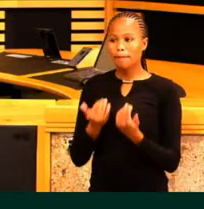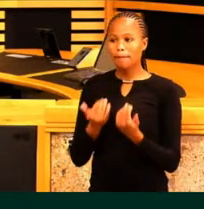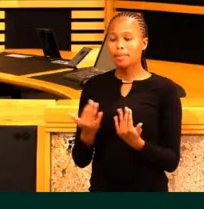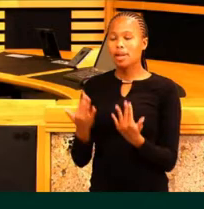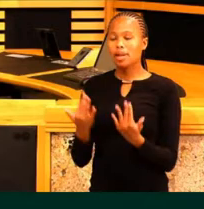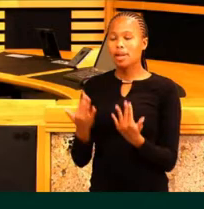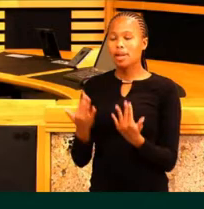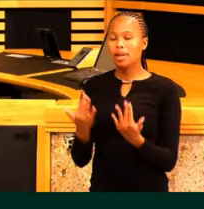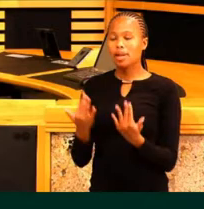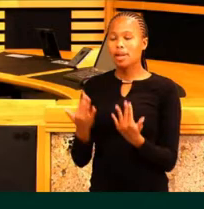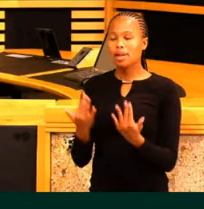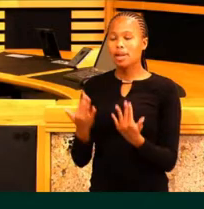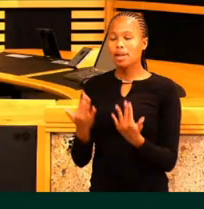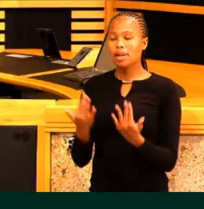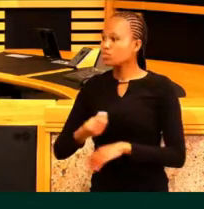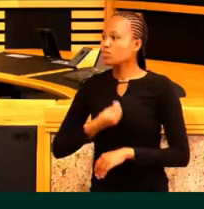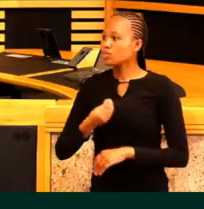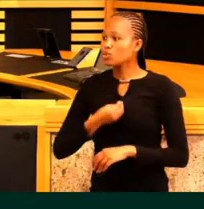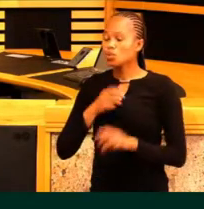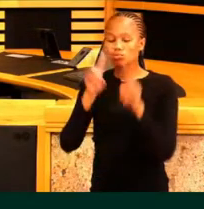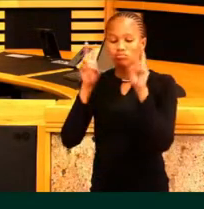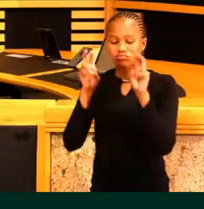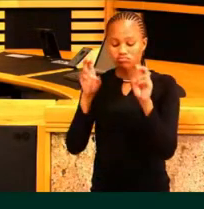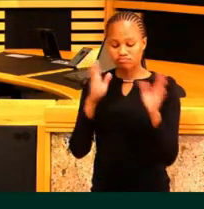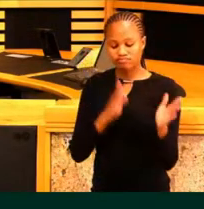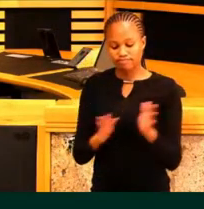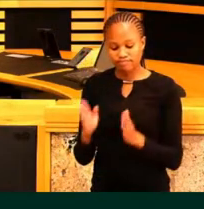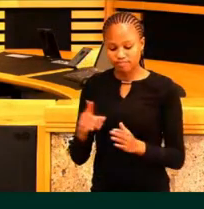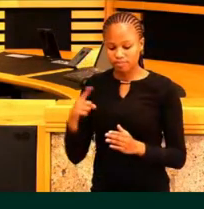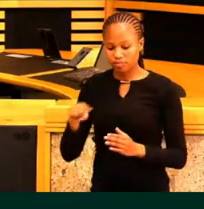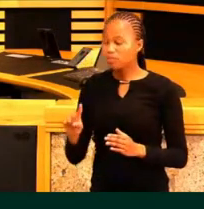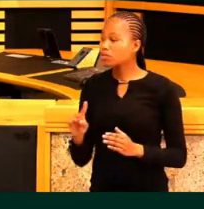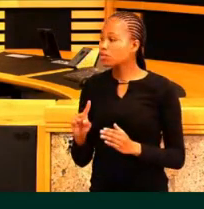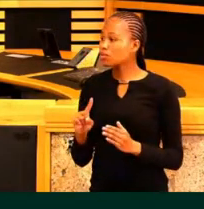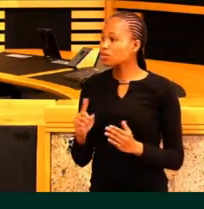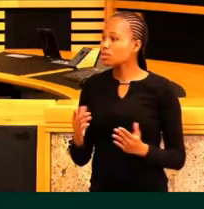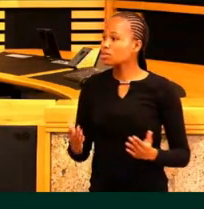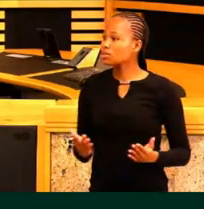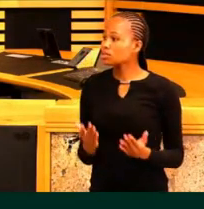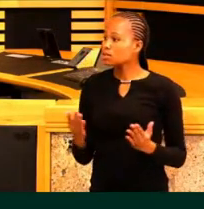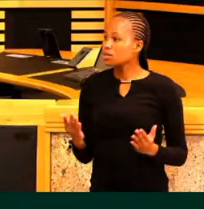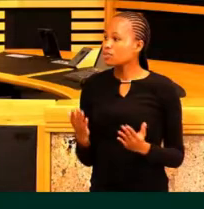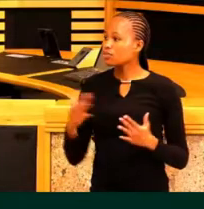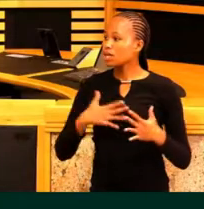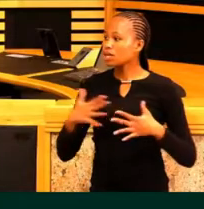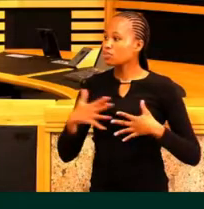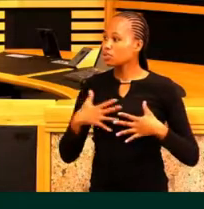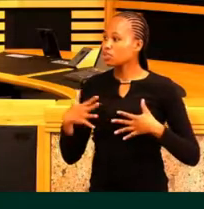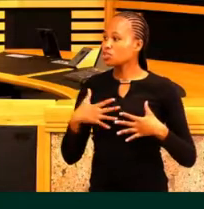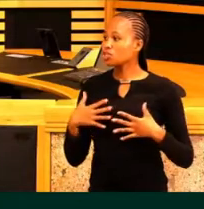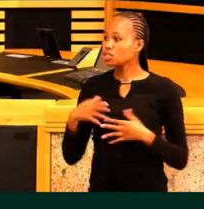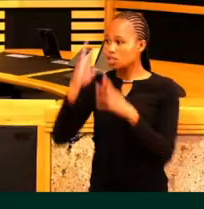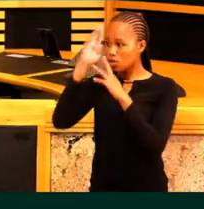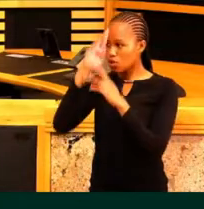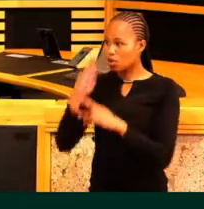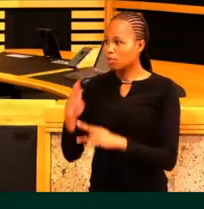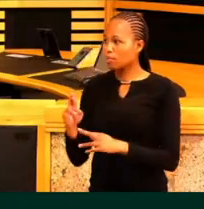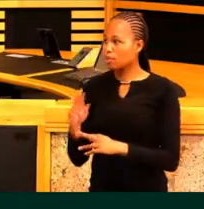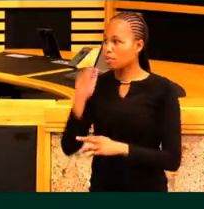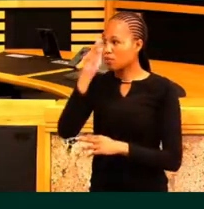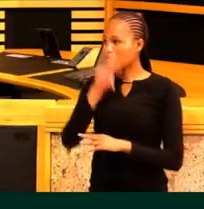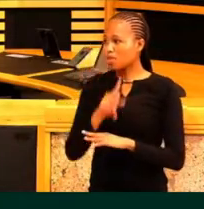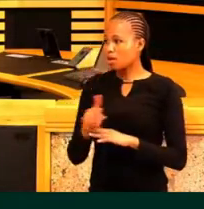the province in relation to youth issues in preparation for the seventh term of administration on our Premiere over